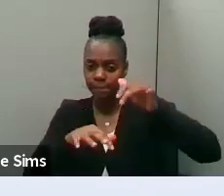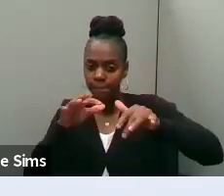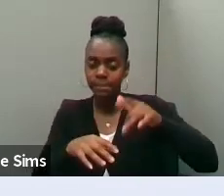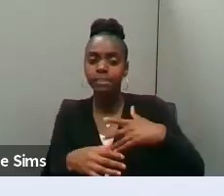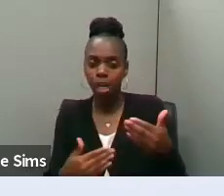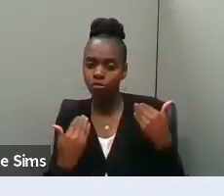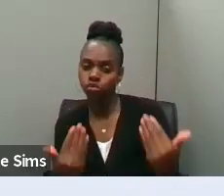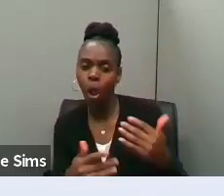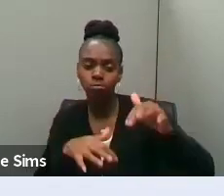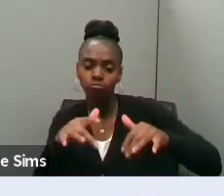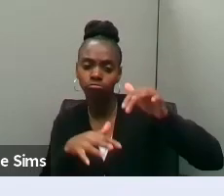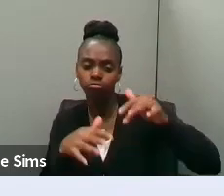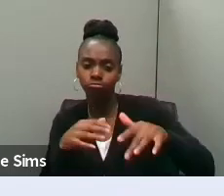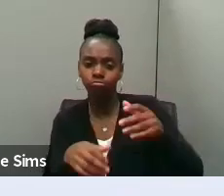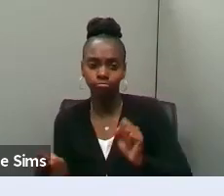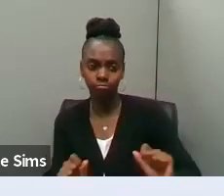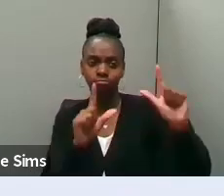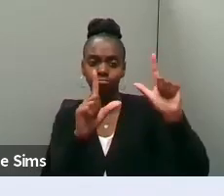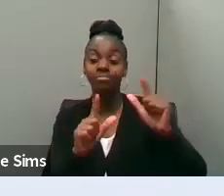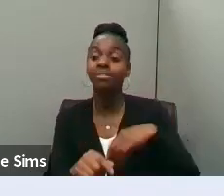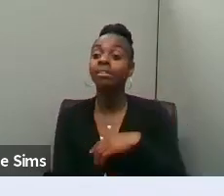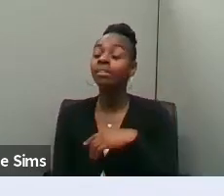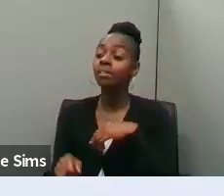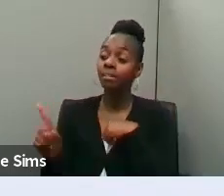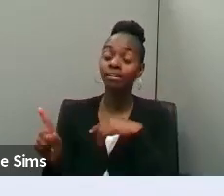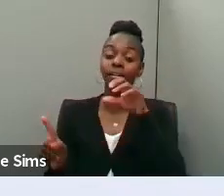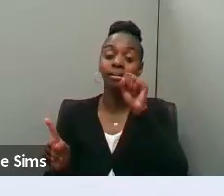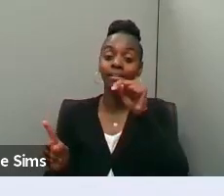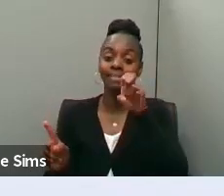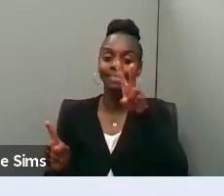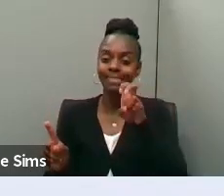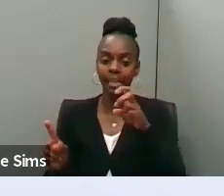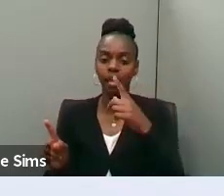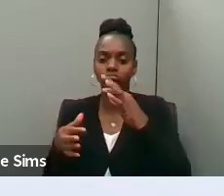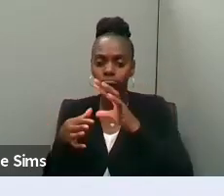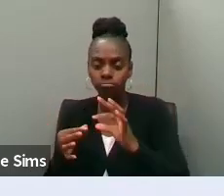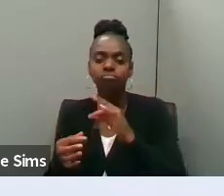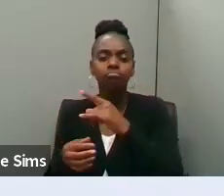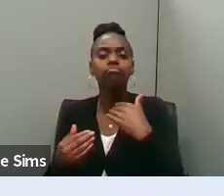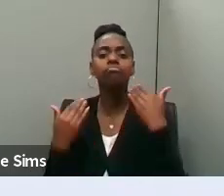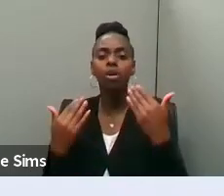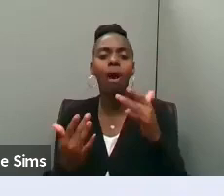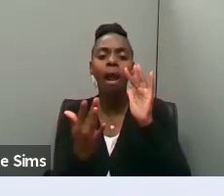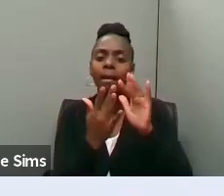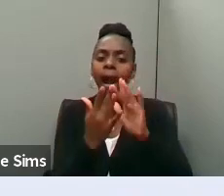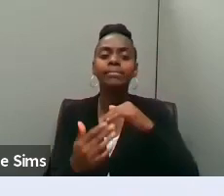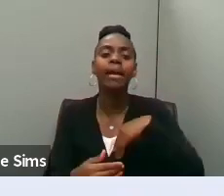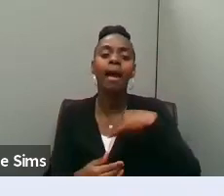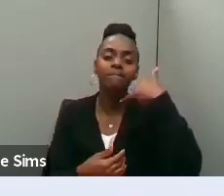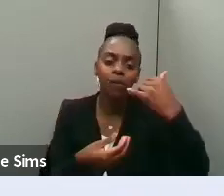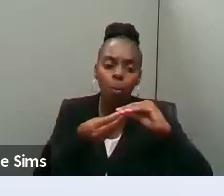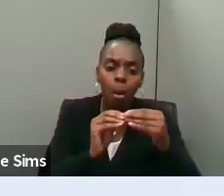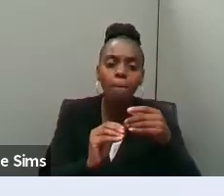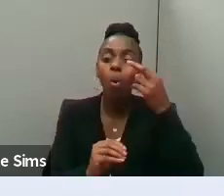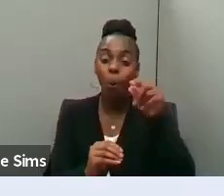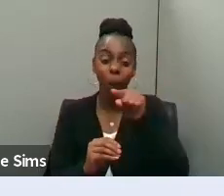many questions as we have time to, but as Stephen mentioned, you're also welcome to contact our intake line or visit our website